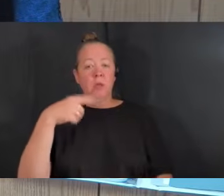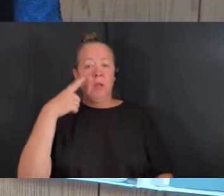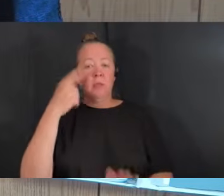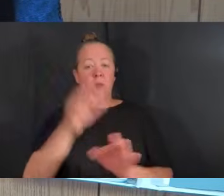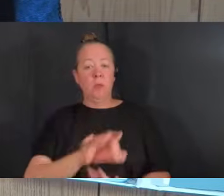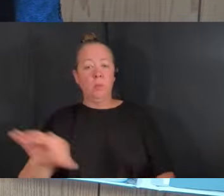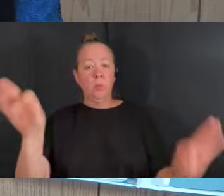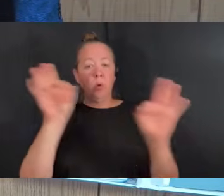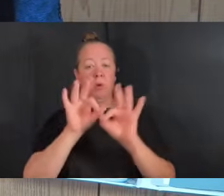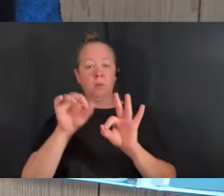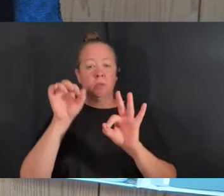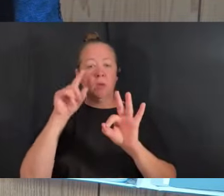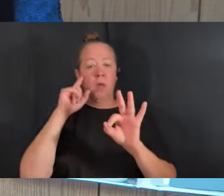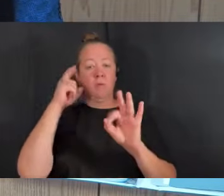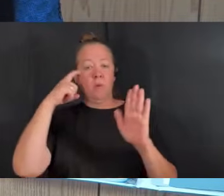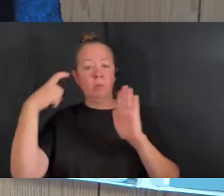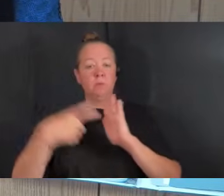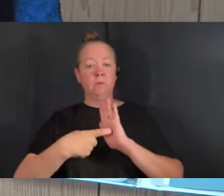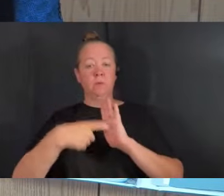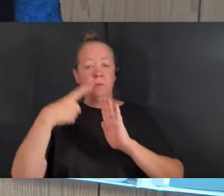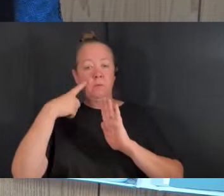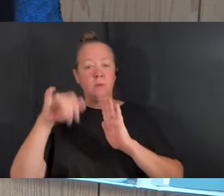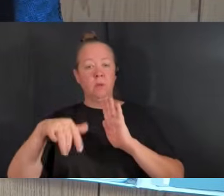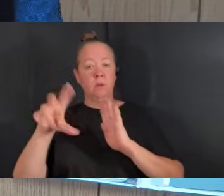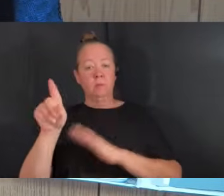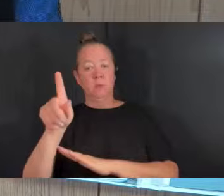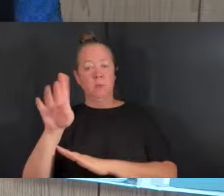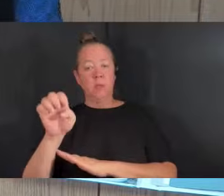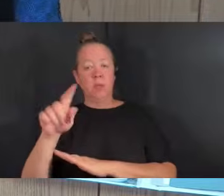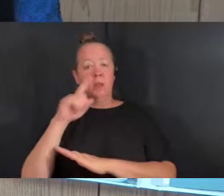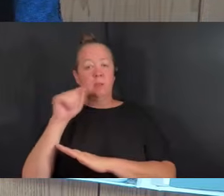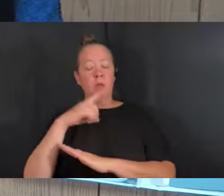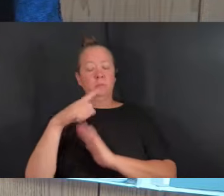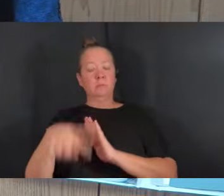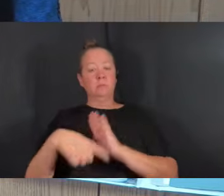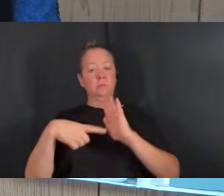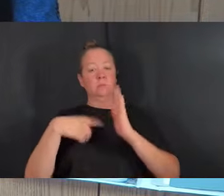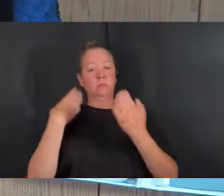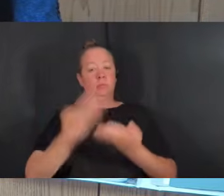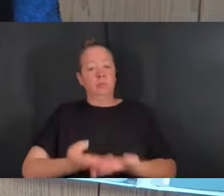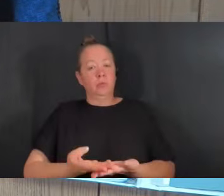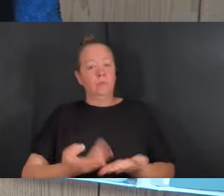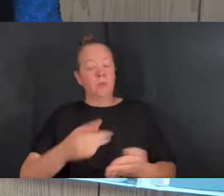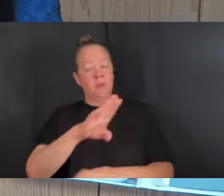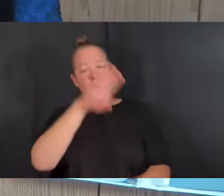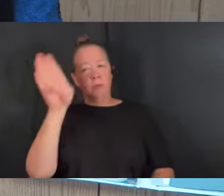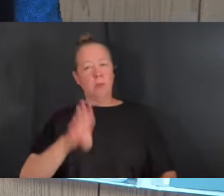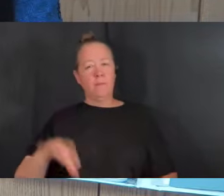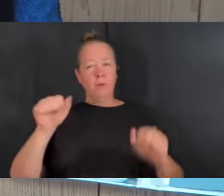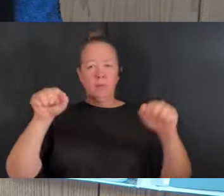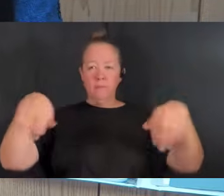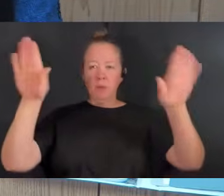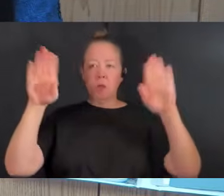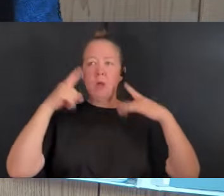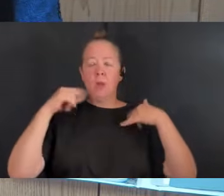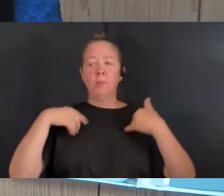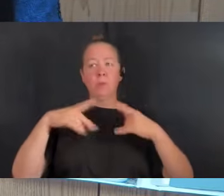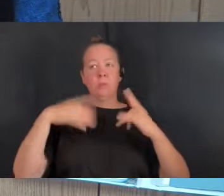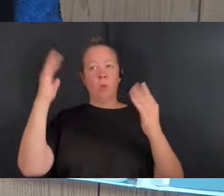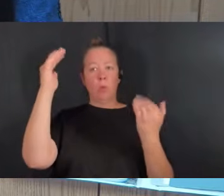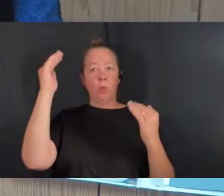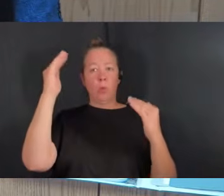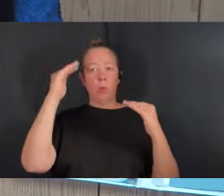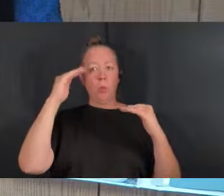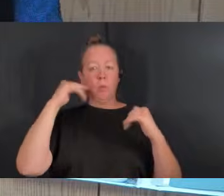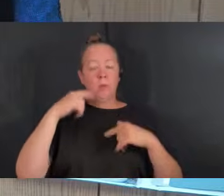historical legacy of Juneteenth illustrates the value of never giving up hope in uncertain times. Now, therefore, we, Cheverly